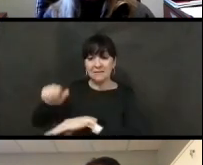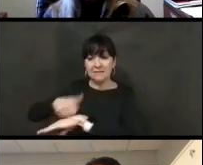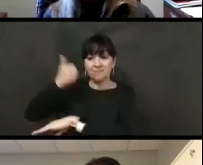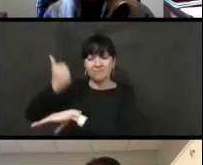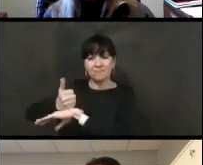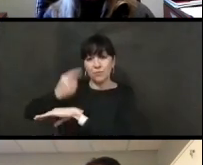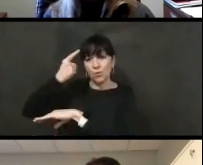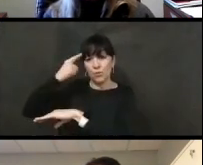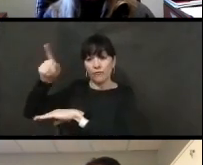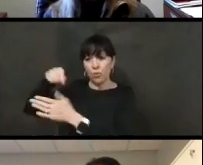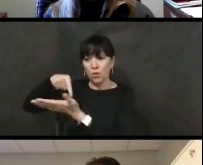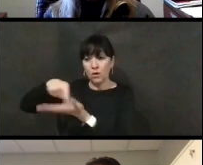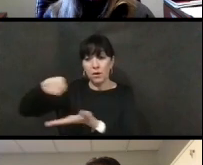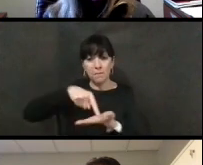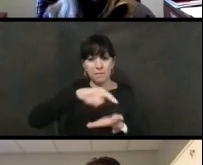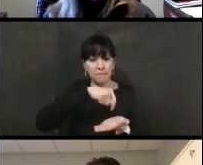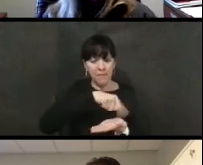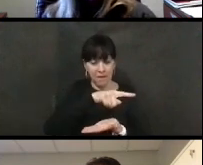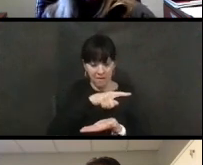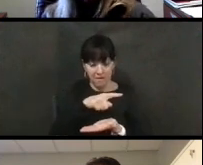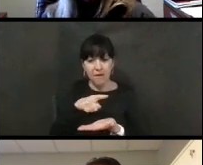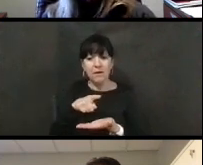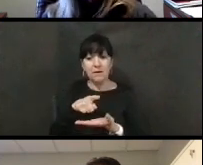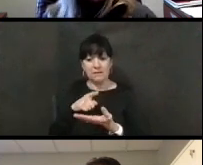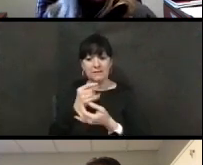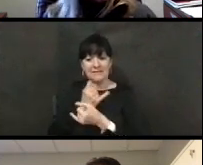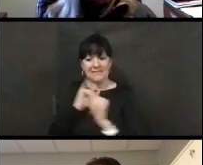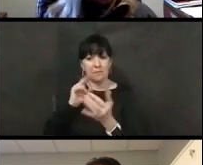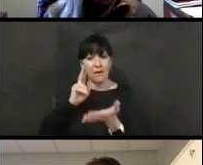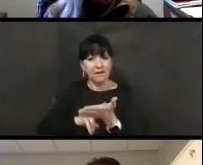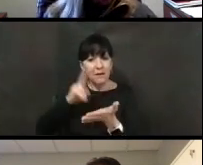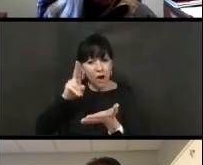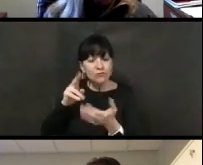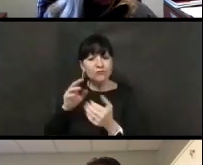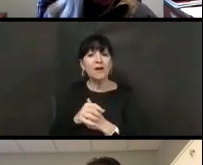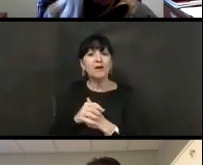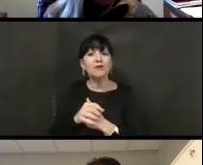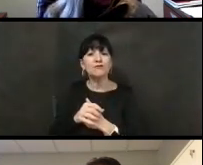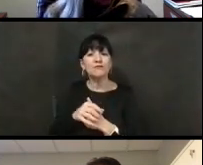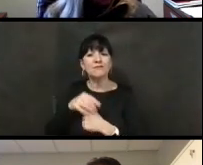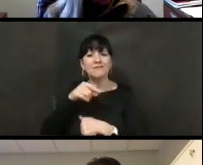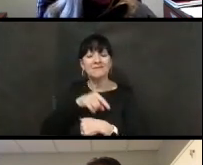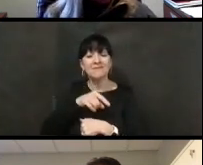be retroactive? Secretary Cade, can you say anything about those payments being retroactive?